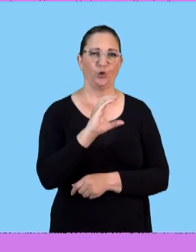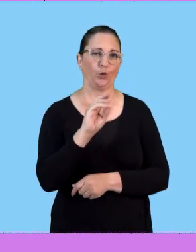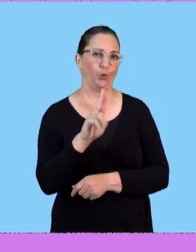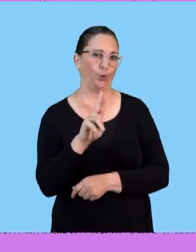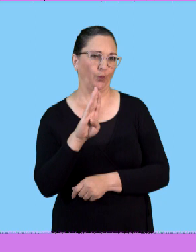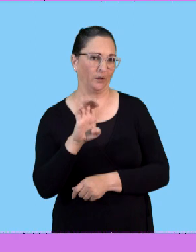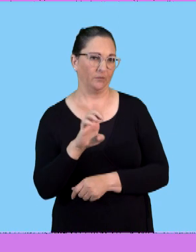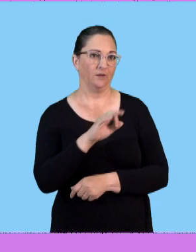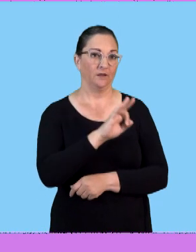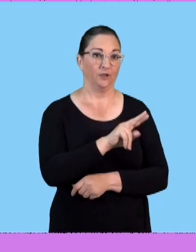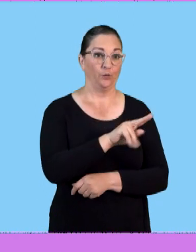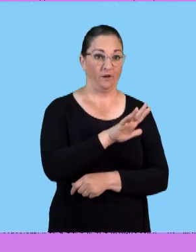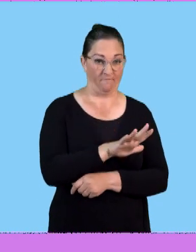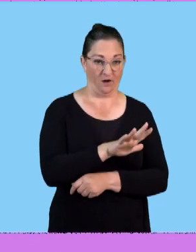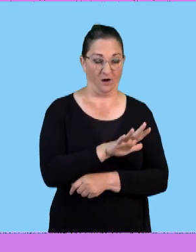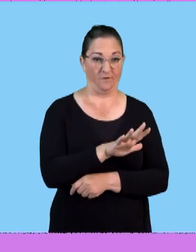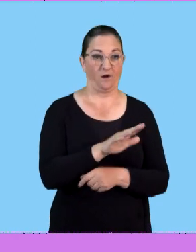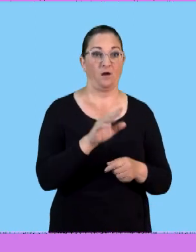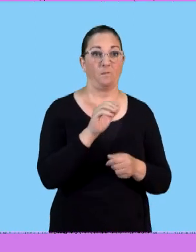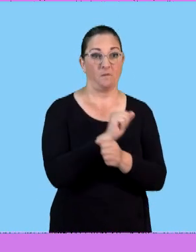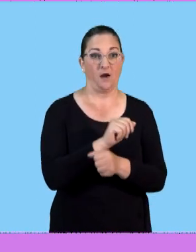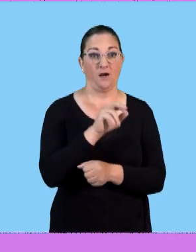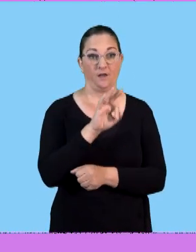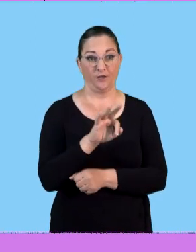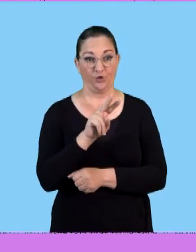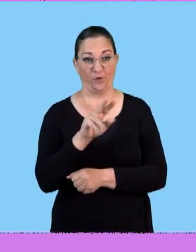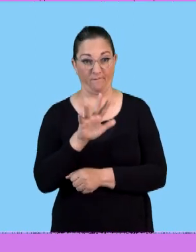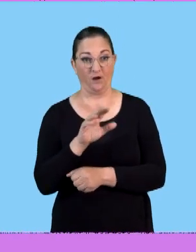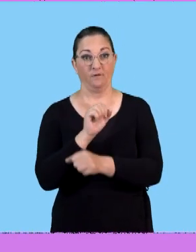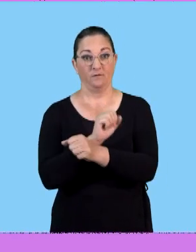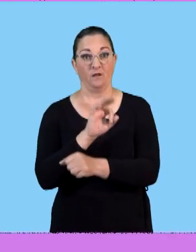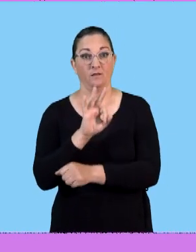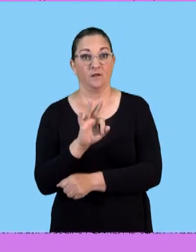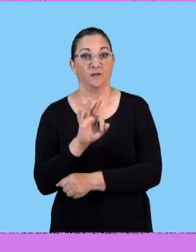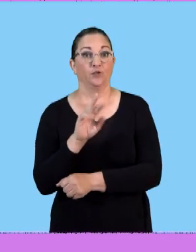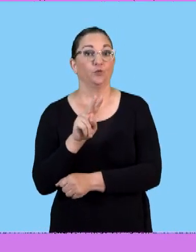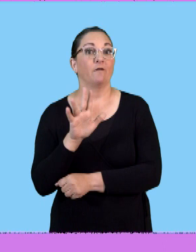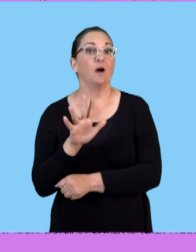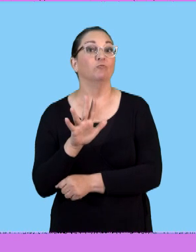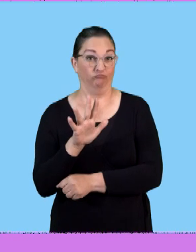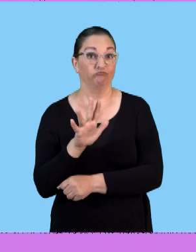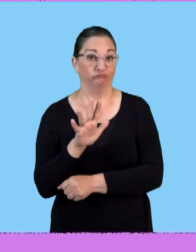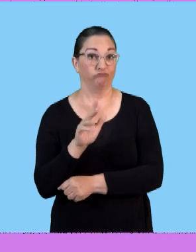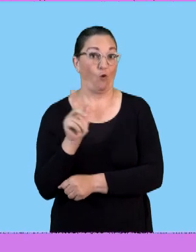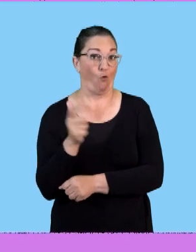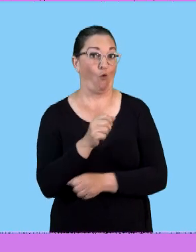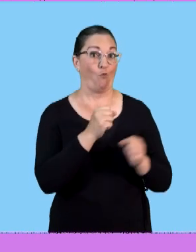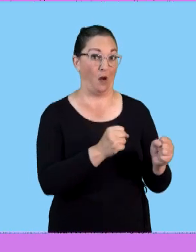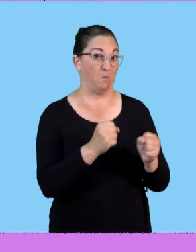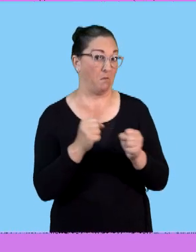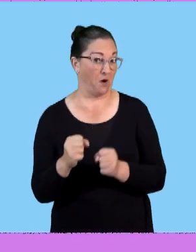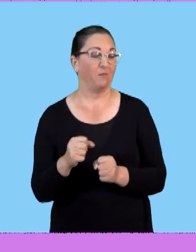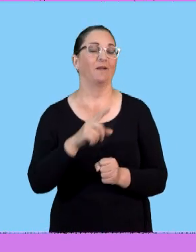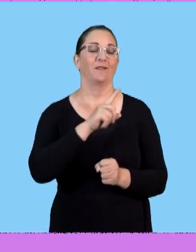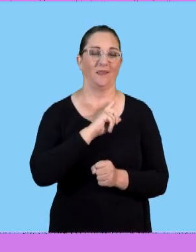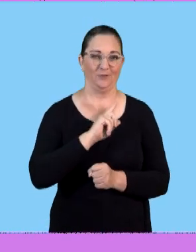B. 325 by 325 by 325. I'm sure you'll agree